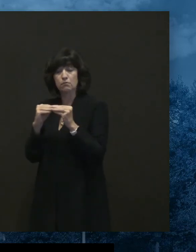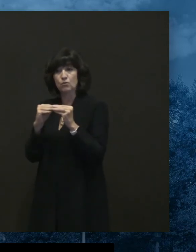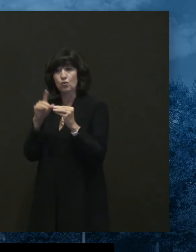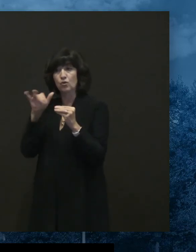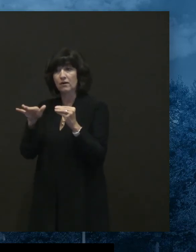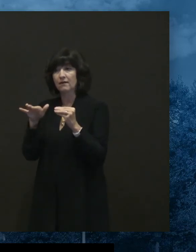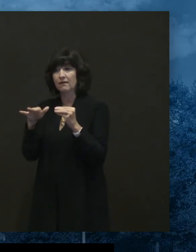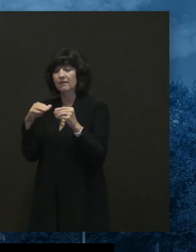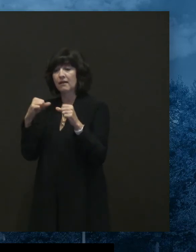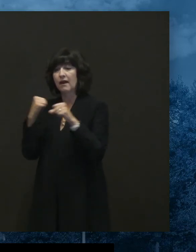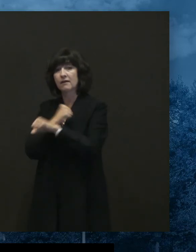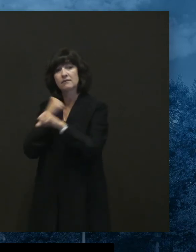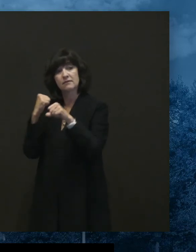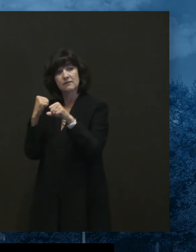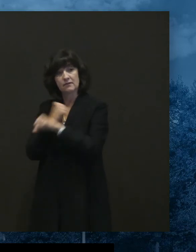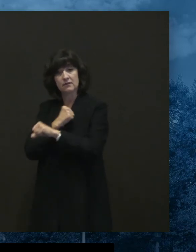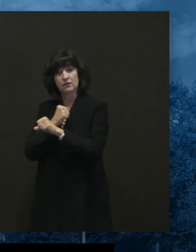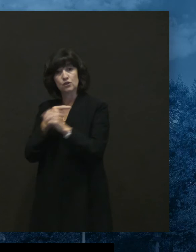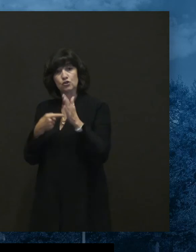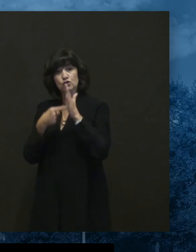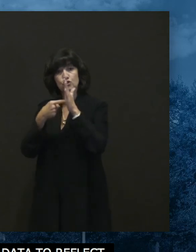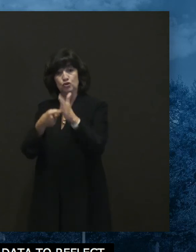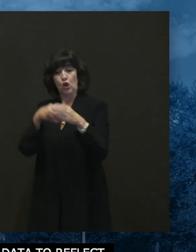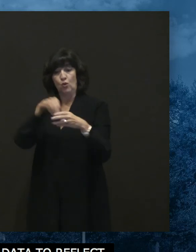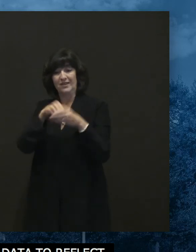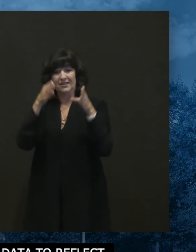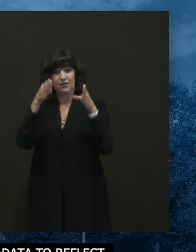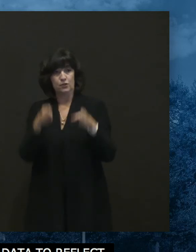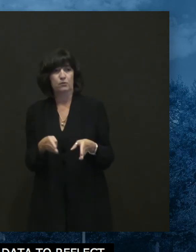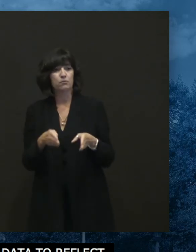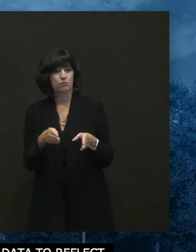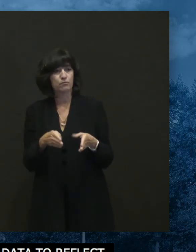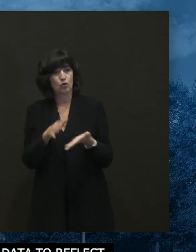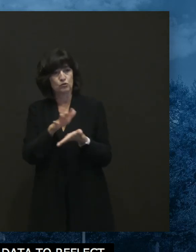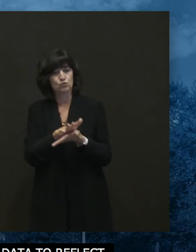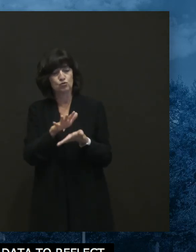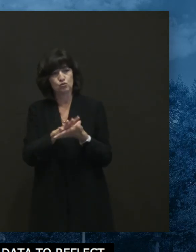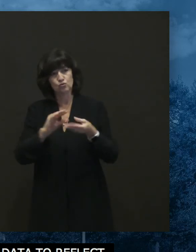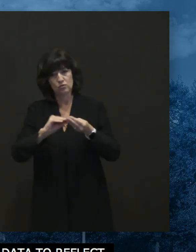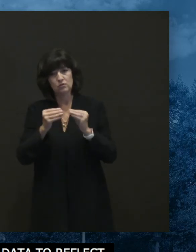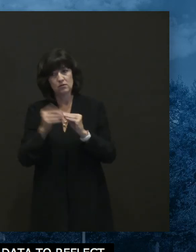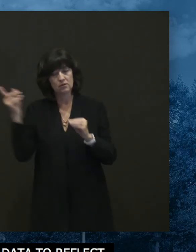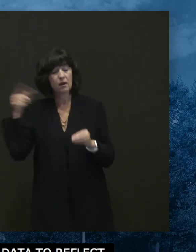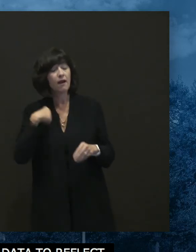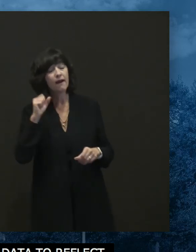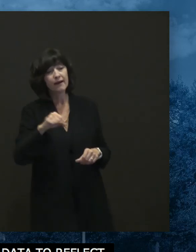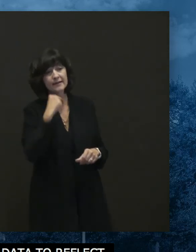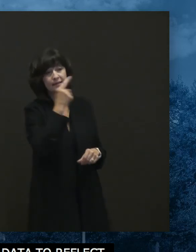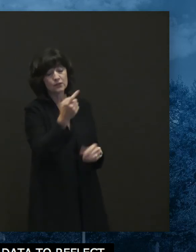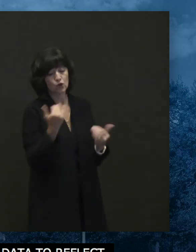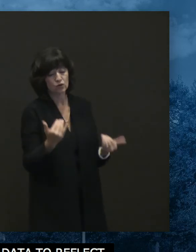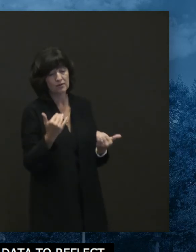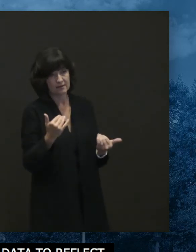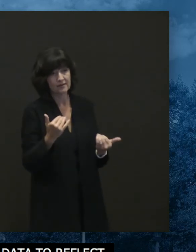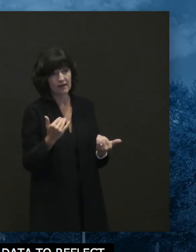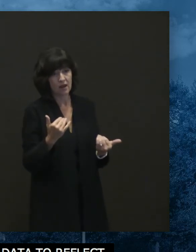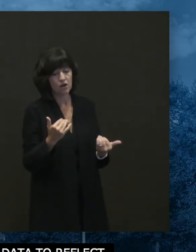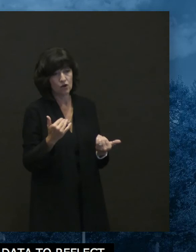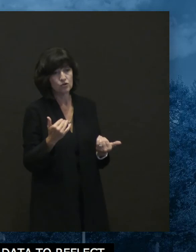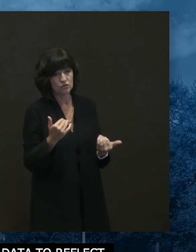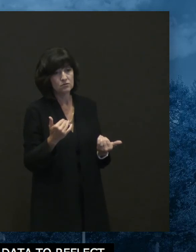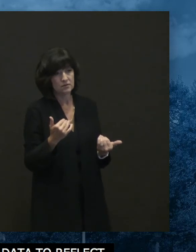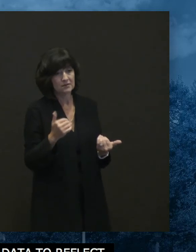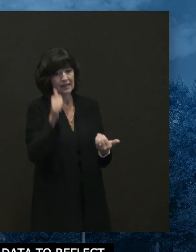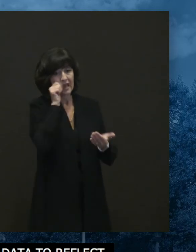attendance, if I'm hearing you correctly? What I can say now is we're going to continue to, every Friday in our press